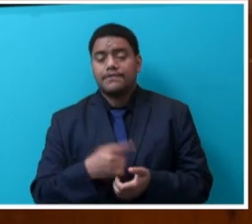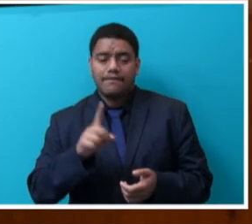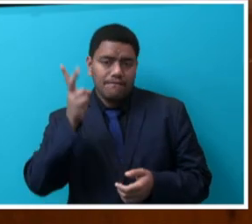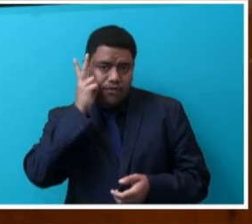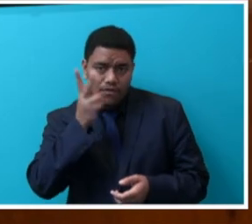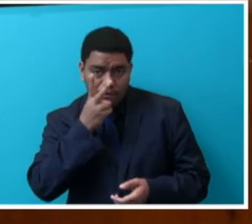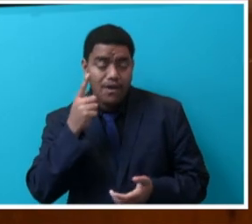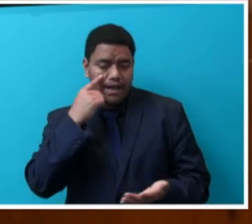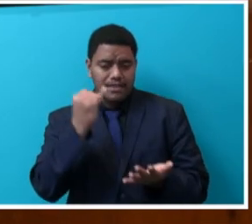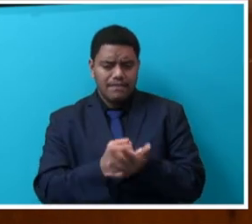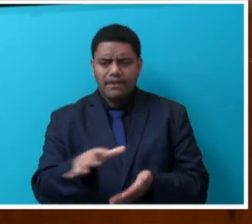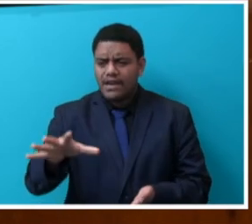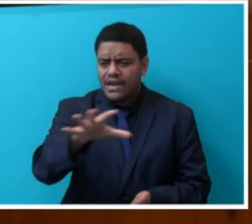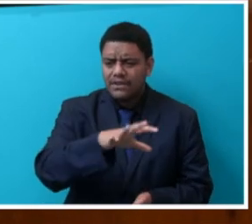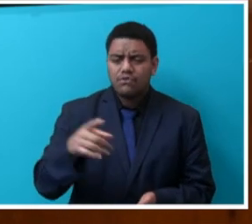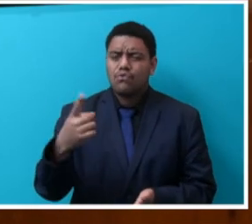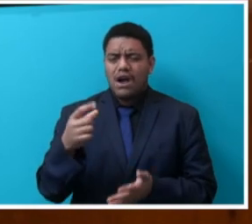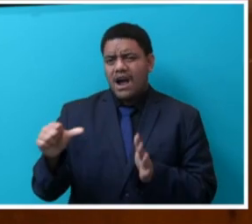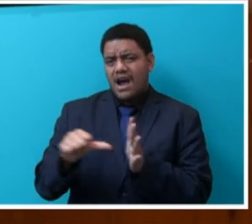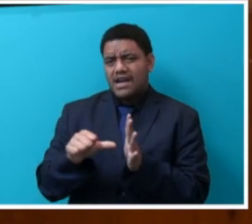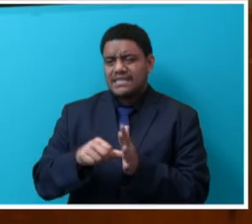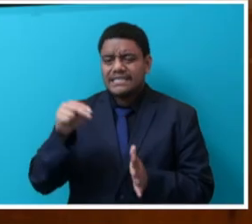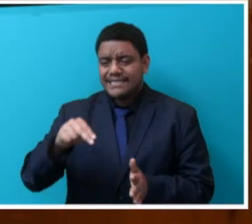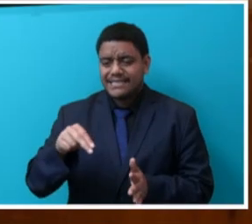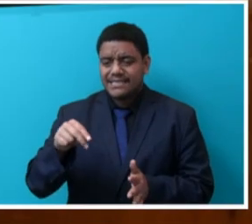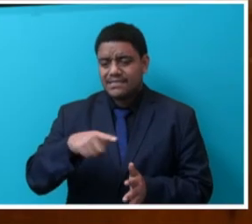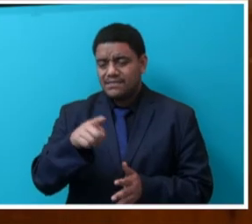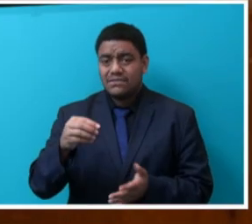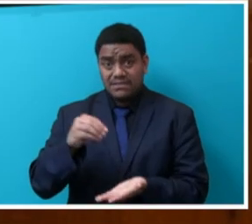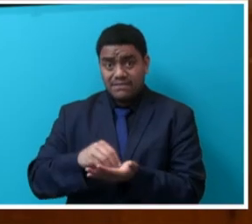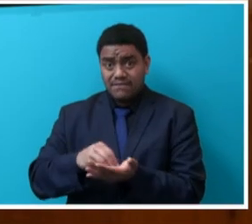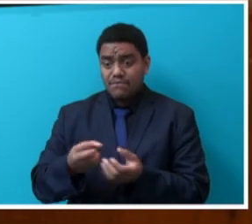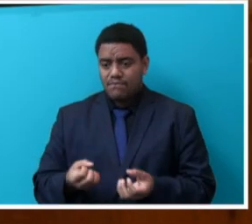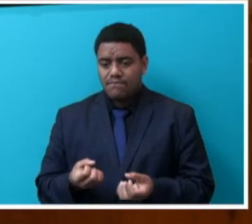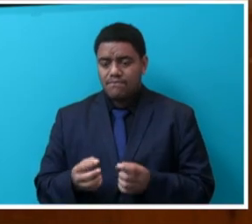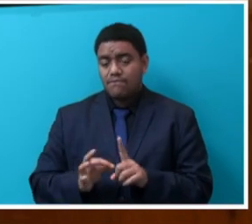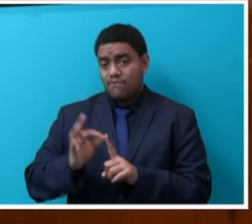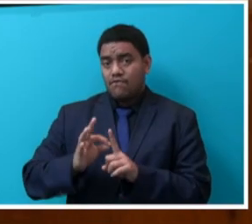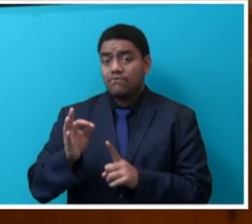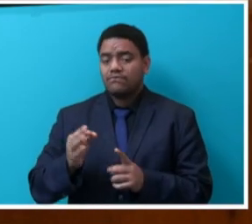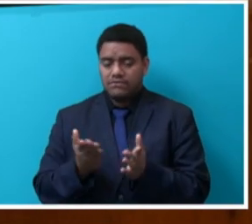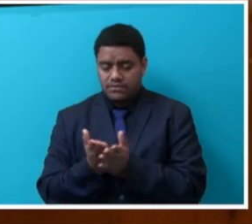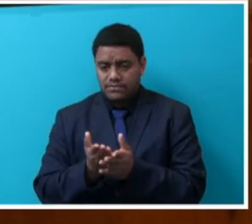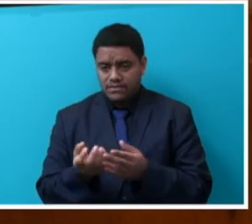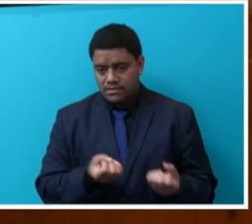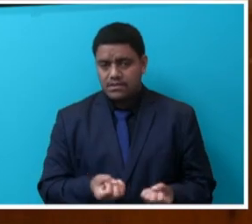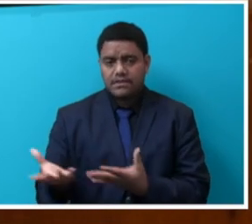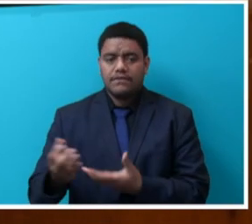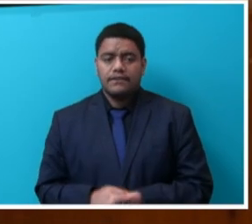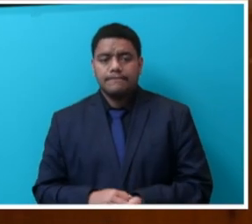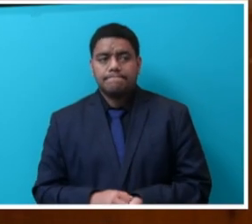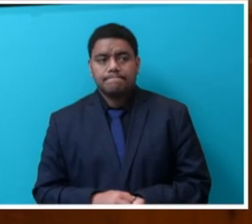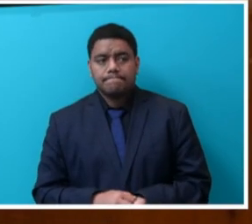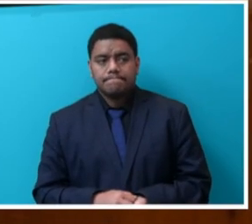to identify areas in need of top-up services and improve service delivery. Mr. Speaker, sir,